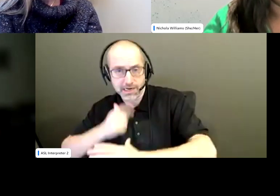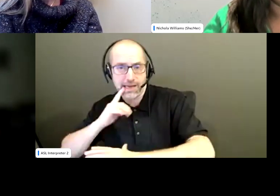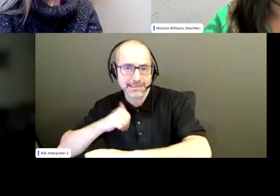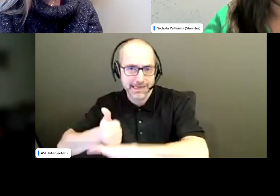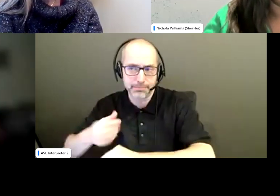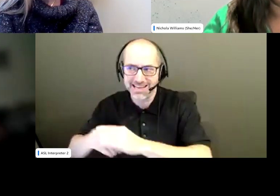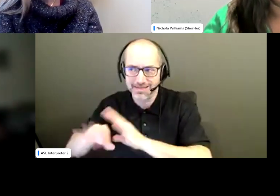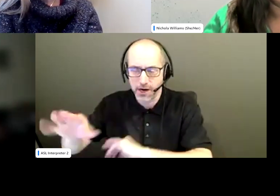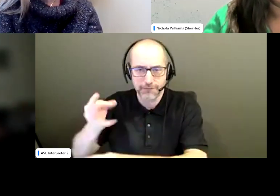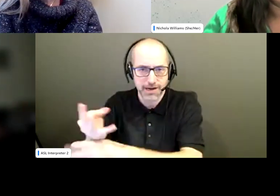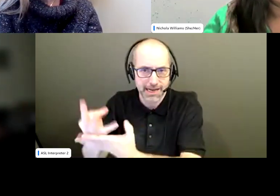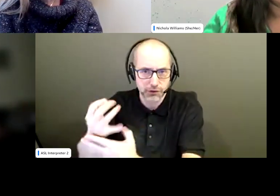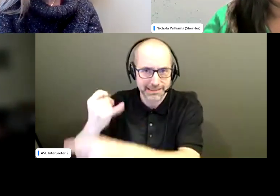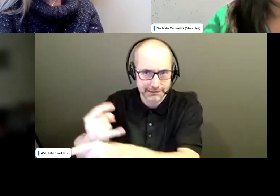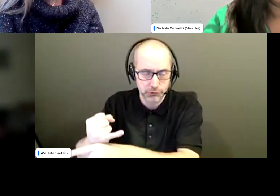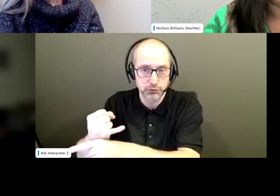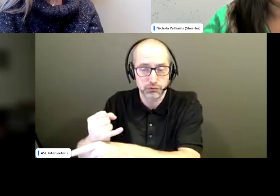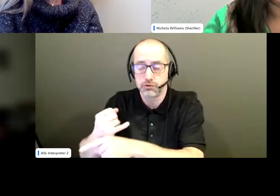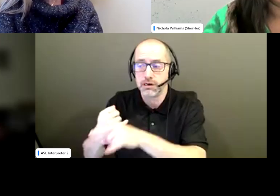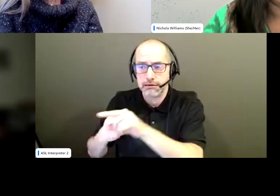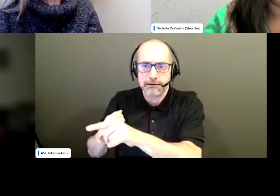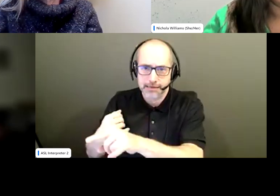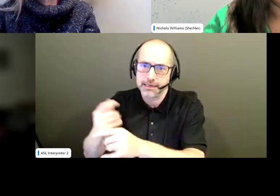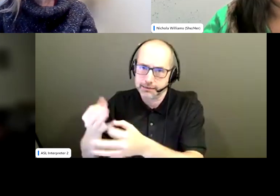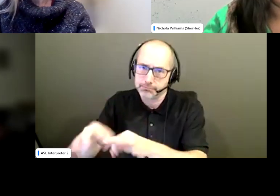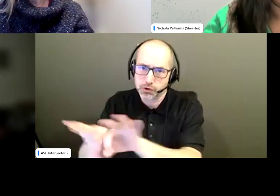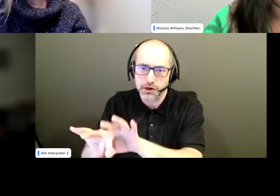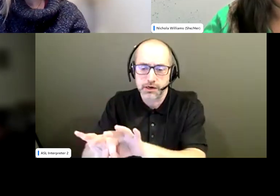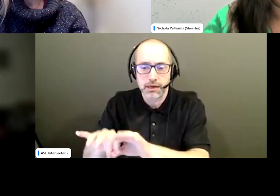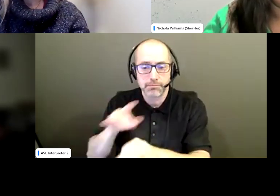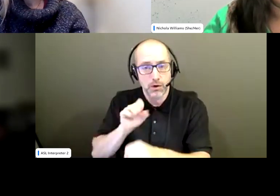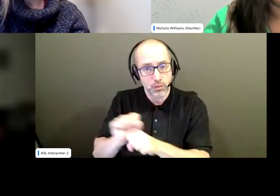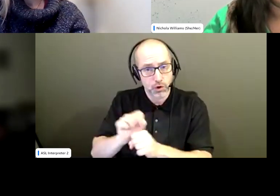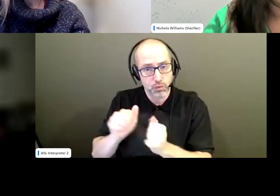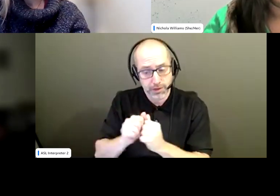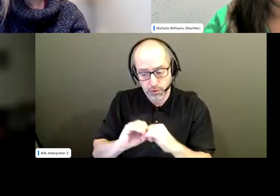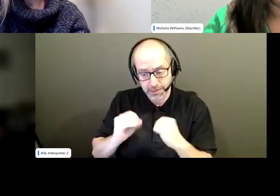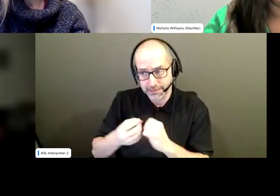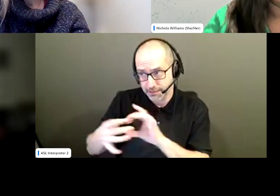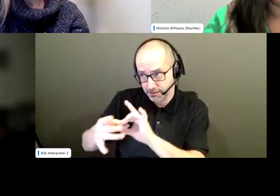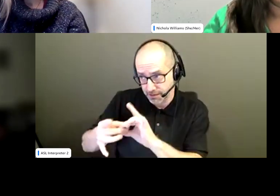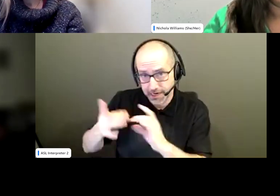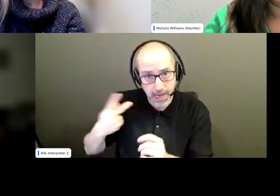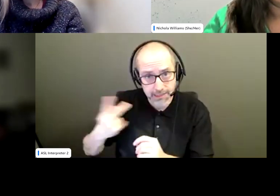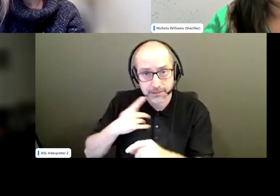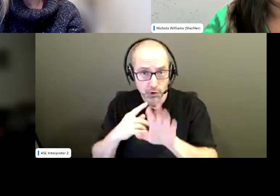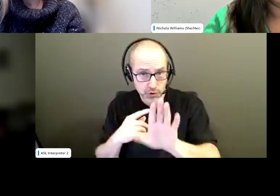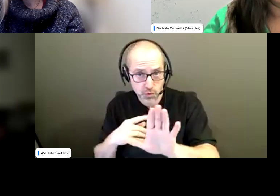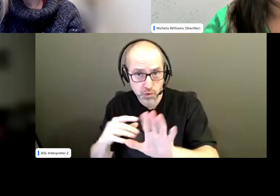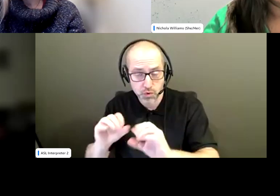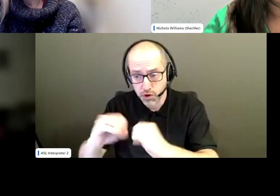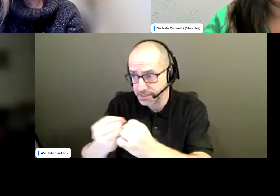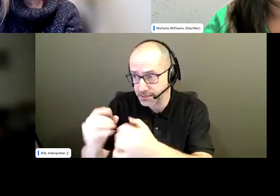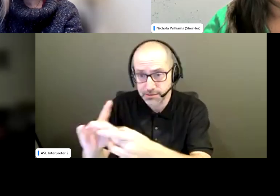big part. And working with organizations such as ours and you folks on like how to